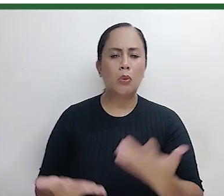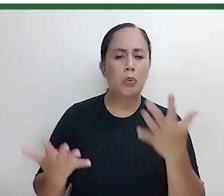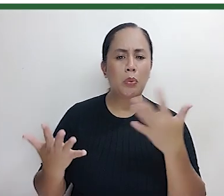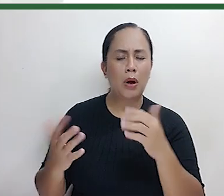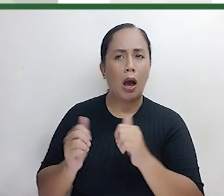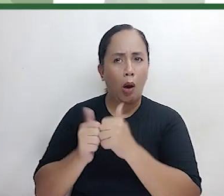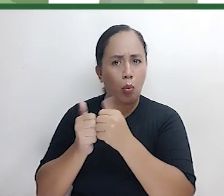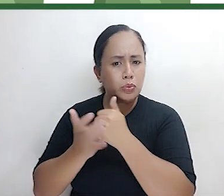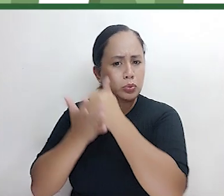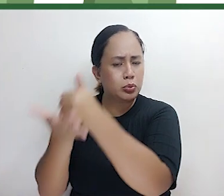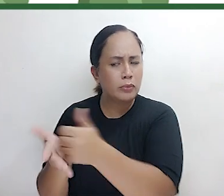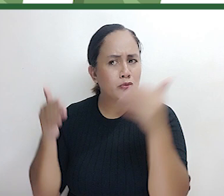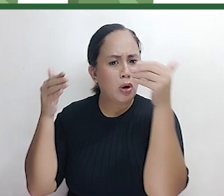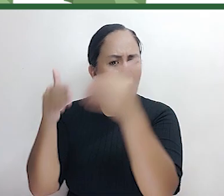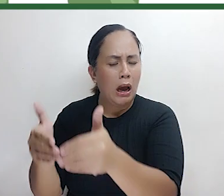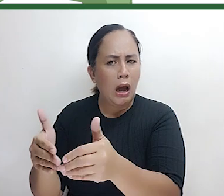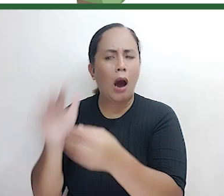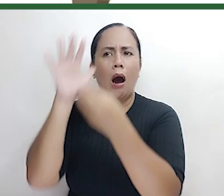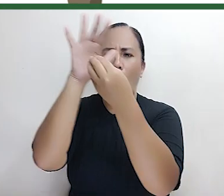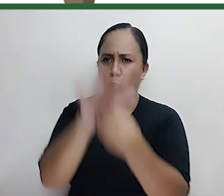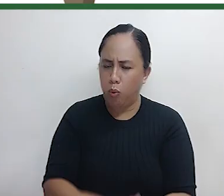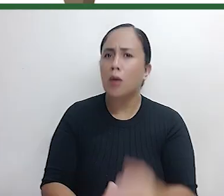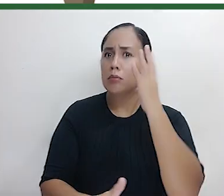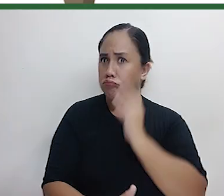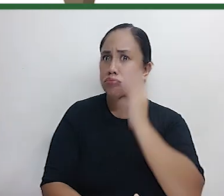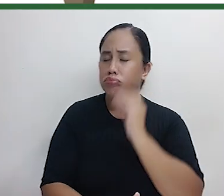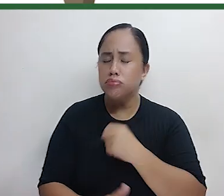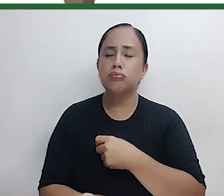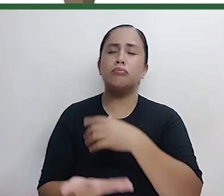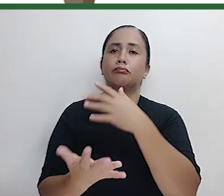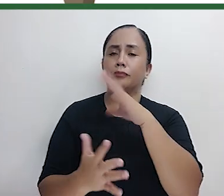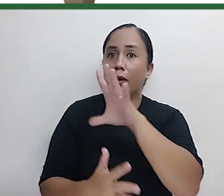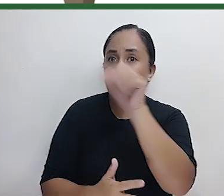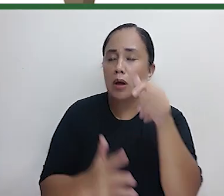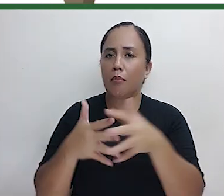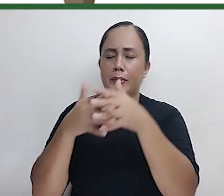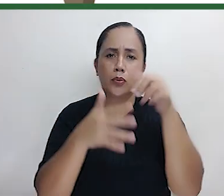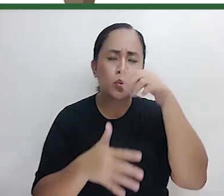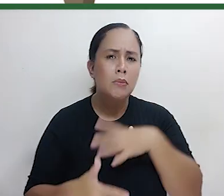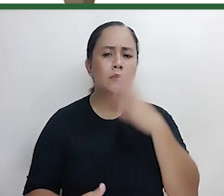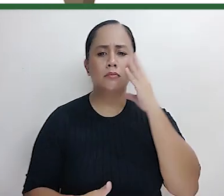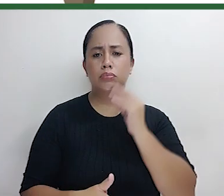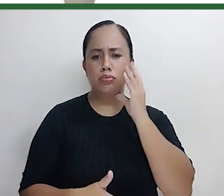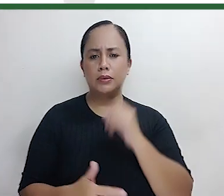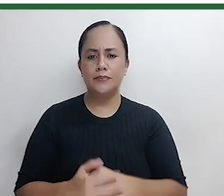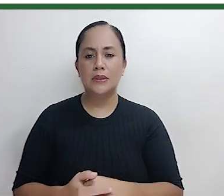There was no frame to focus on the overlapping oppression that the African American women